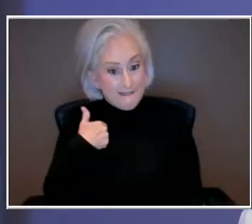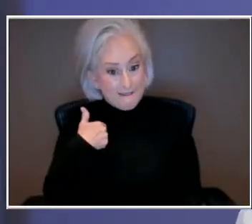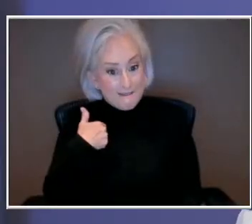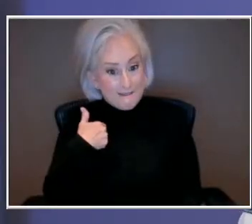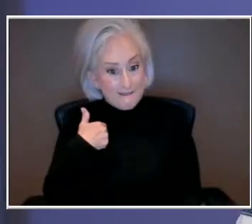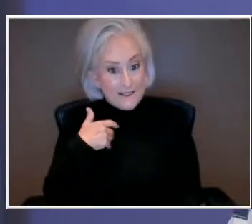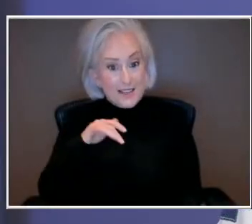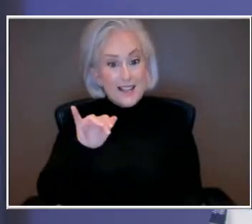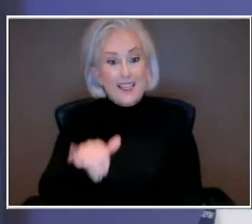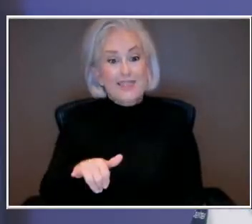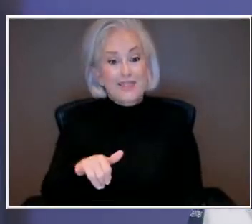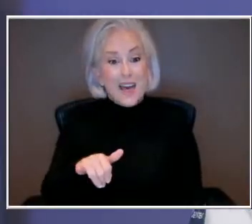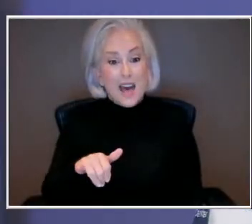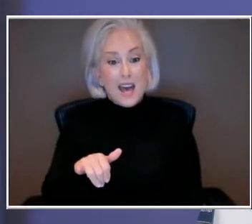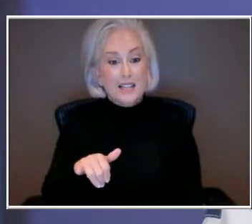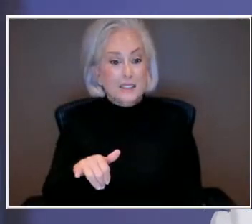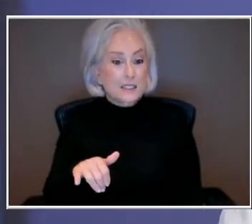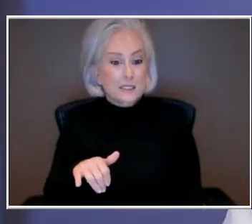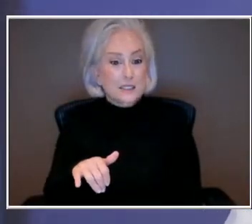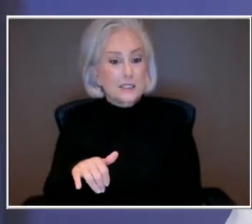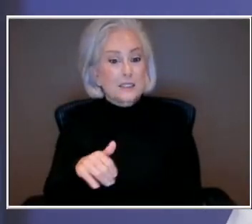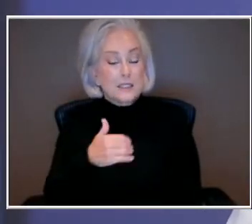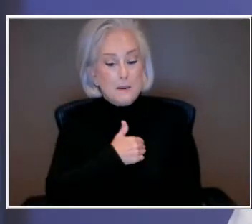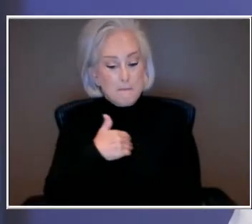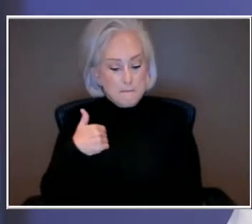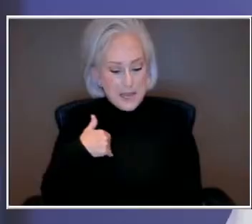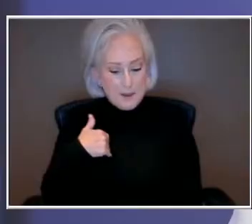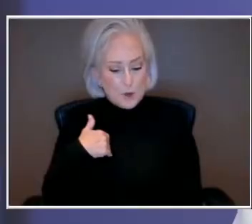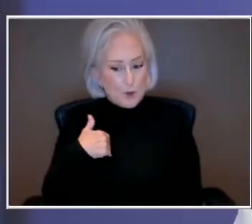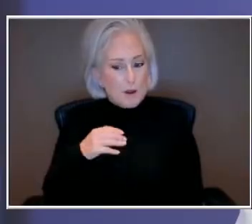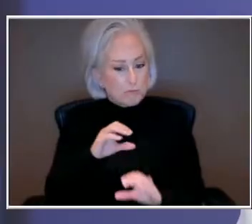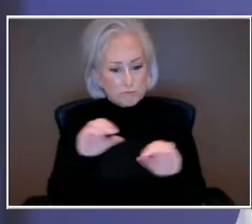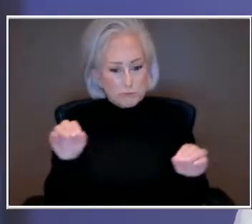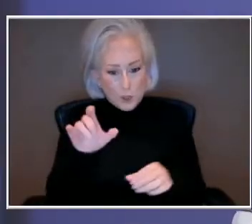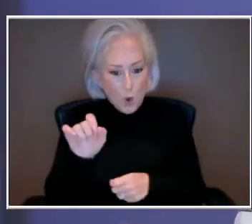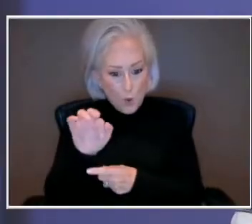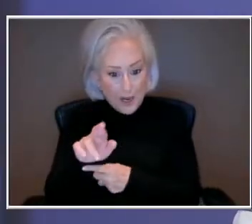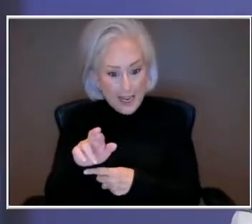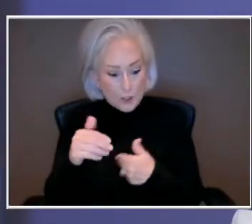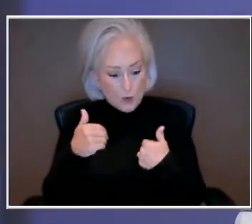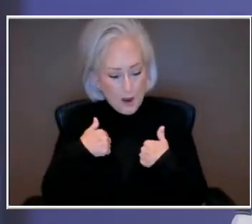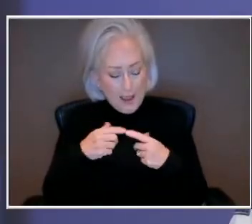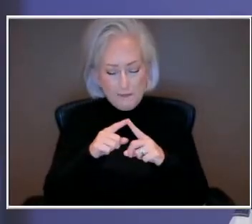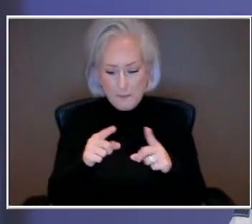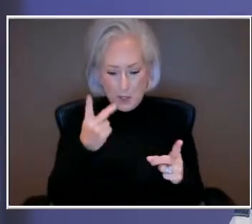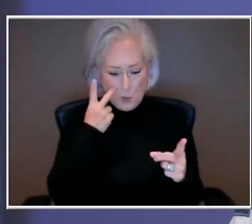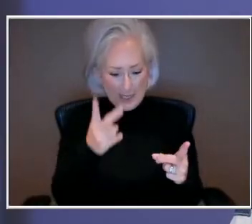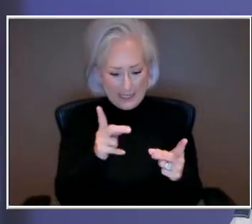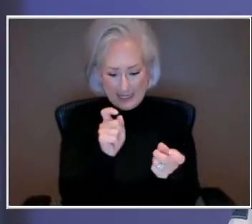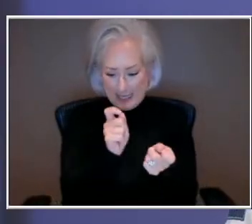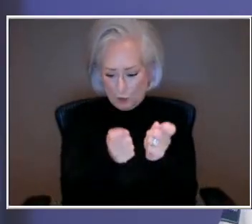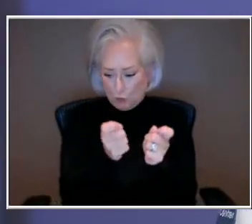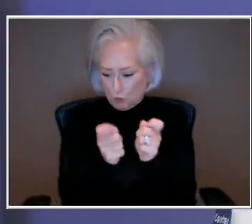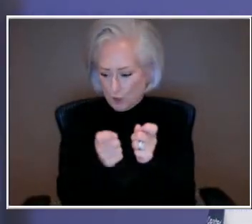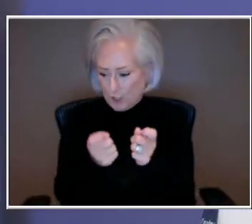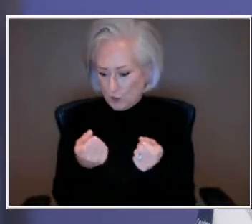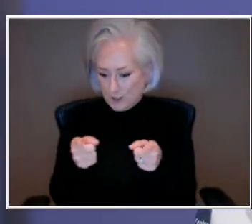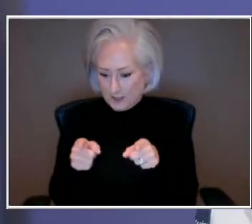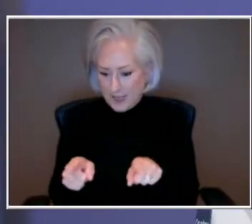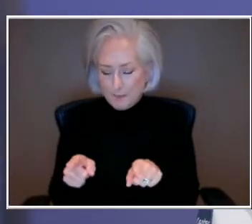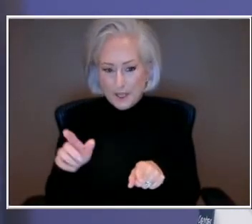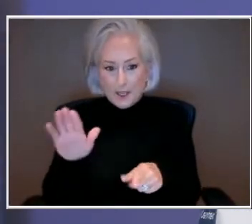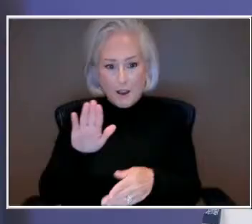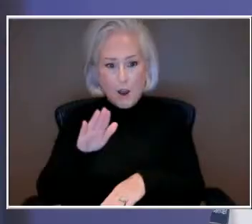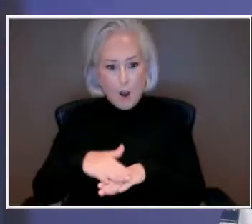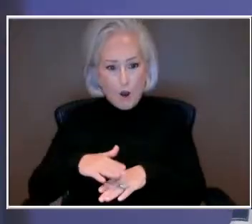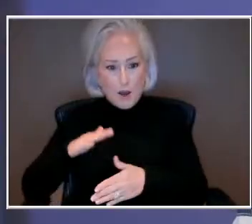cancer in it begins to shift, that is an indicator maybe you ought to get off, or maybe you ought to do